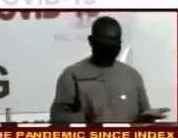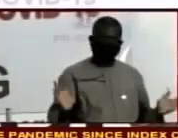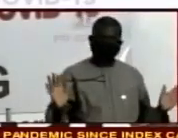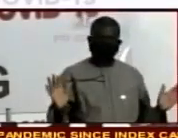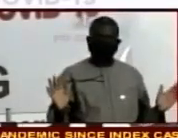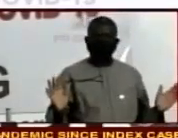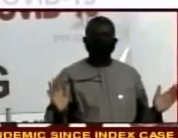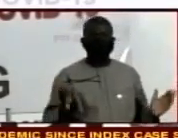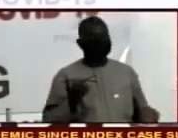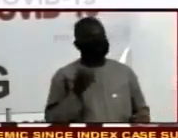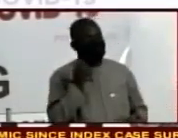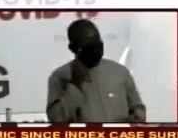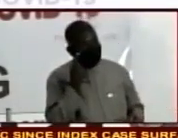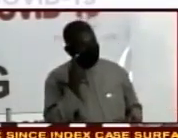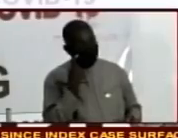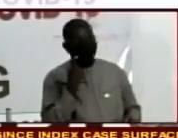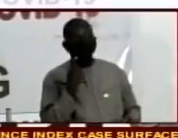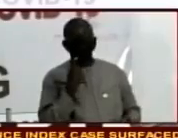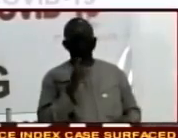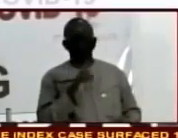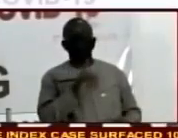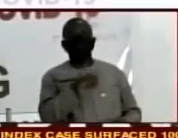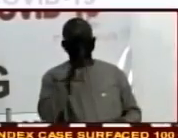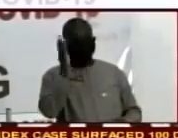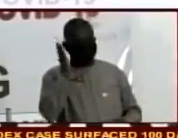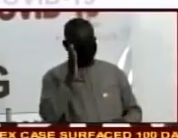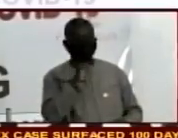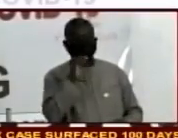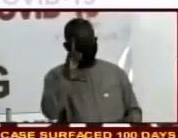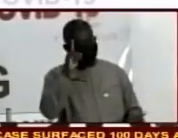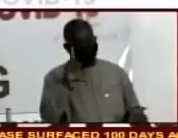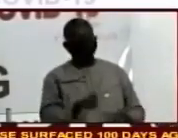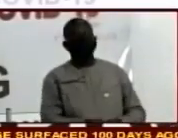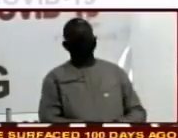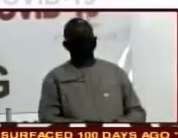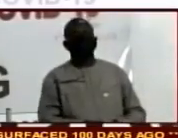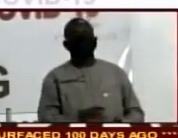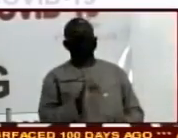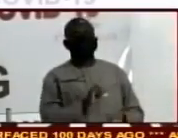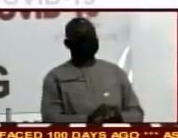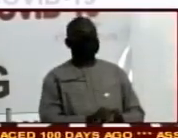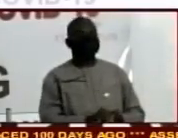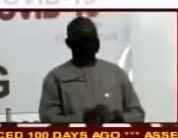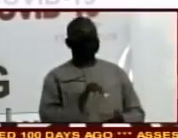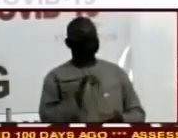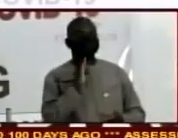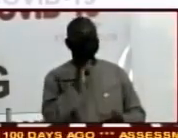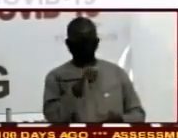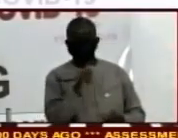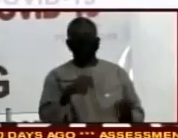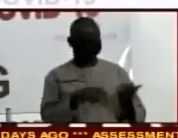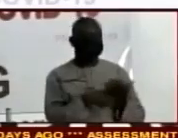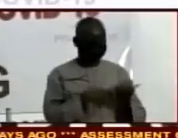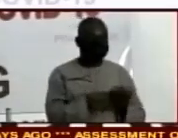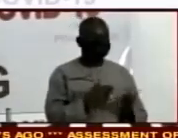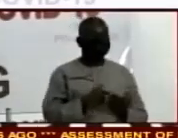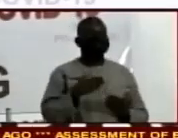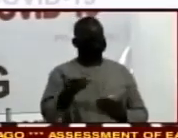so understandably, they would not agree that a subsisting ticket